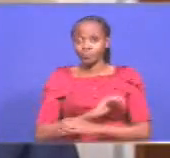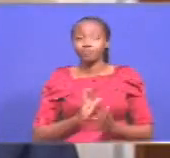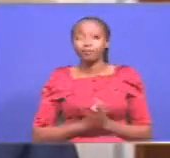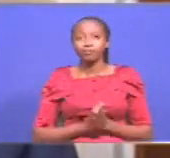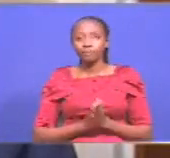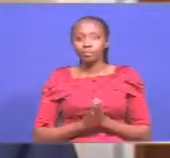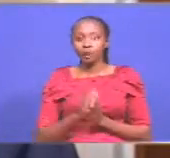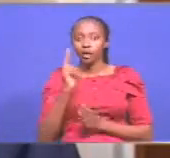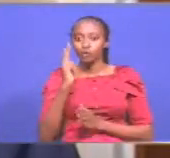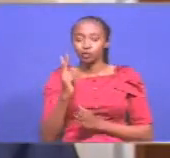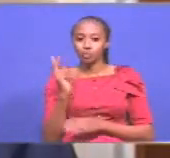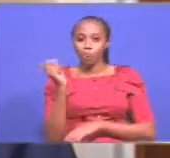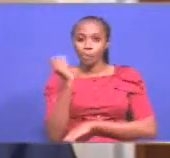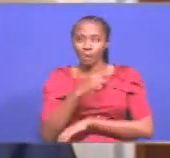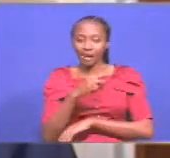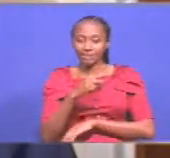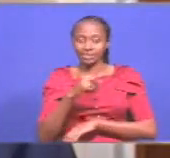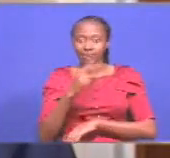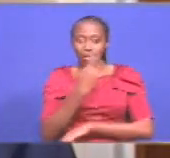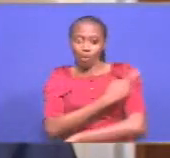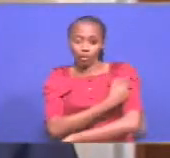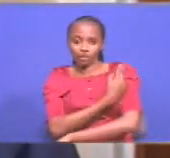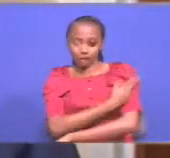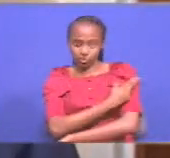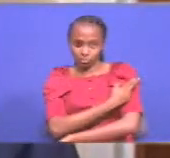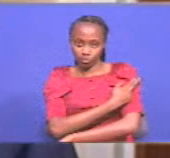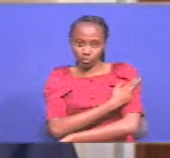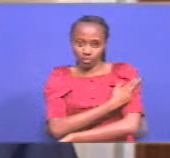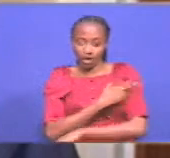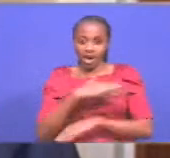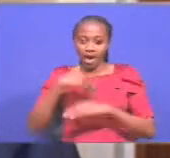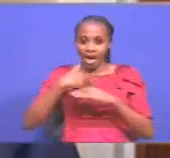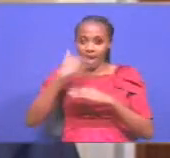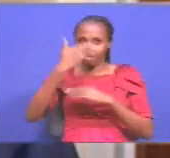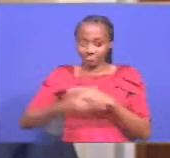months. Now, after 2 months,